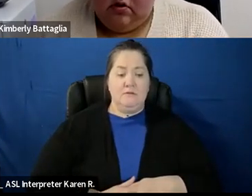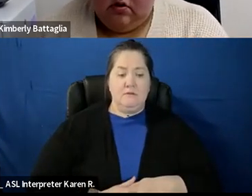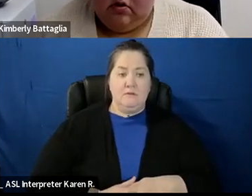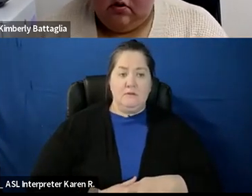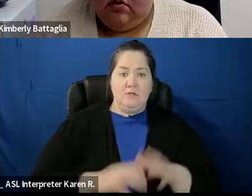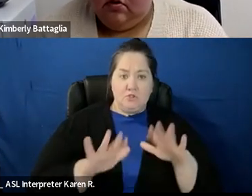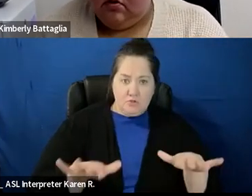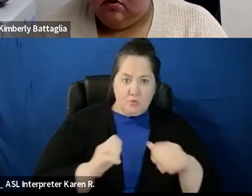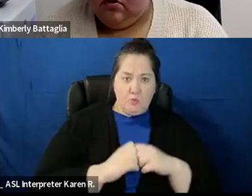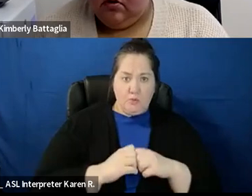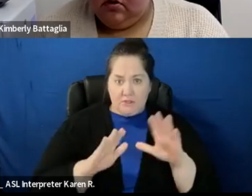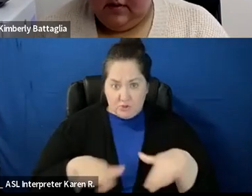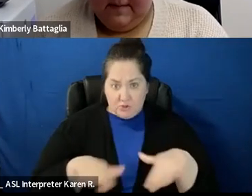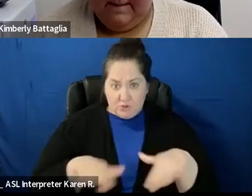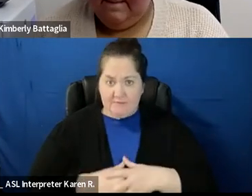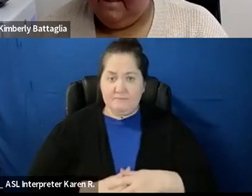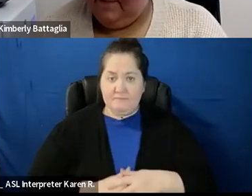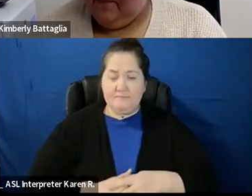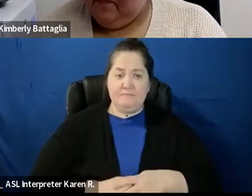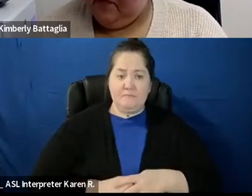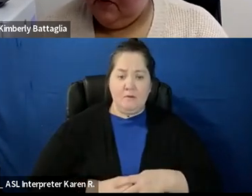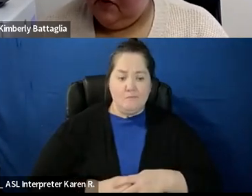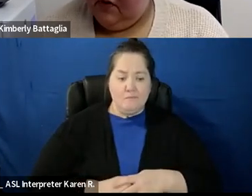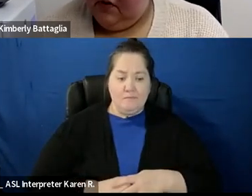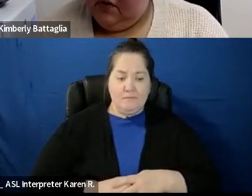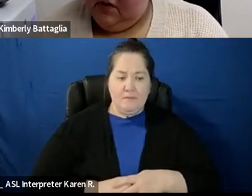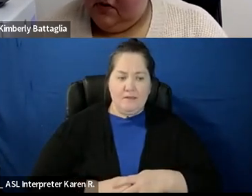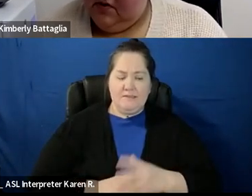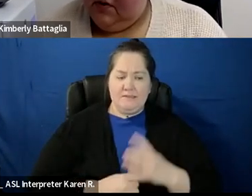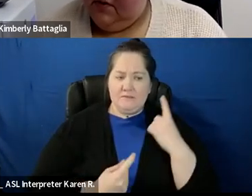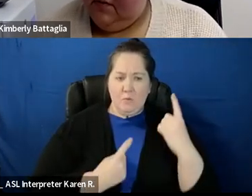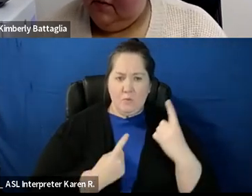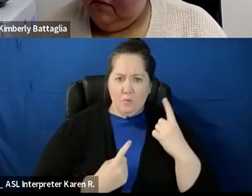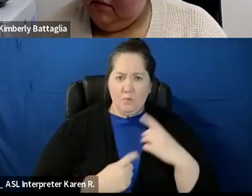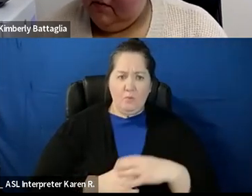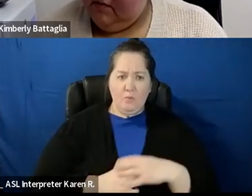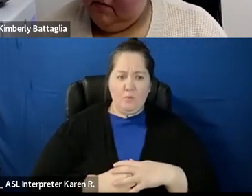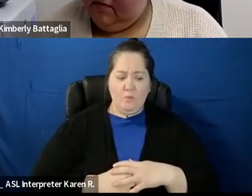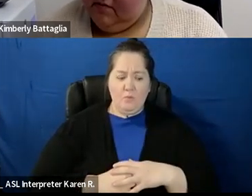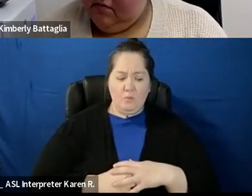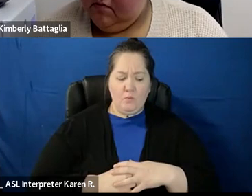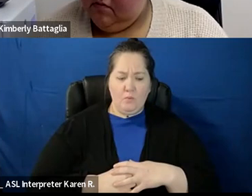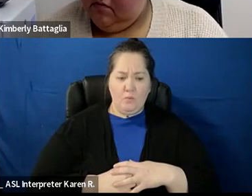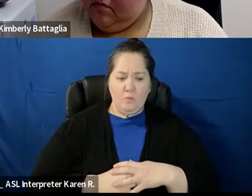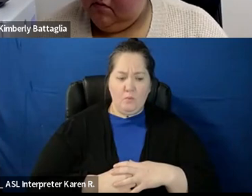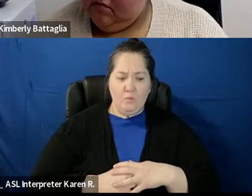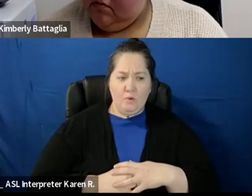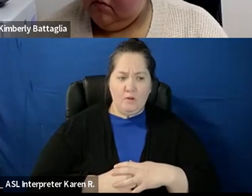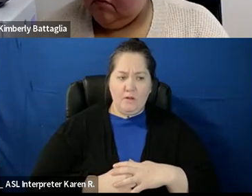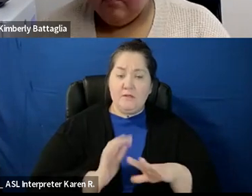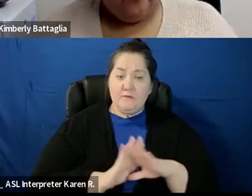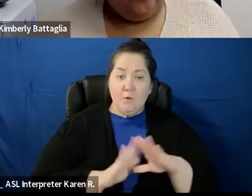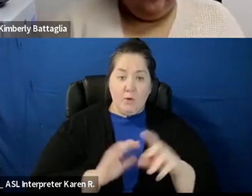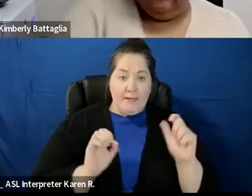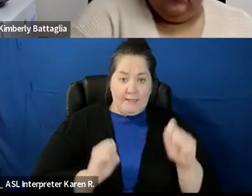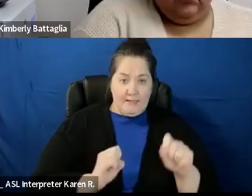amongst children, and it just makes me wonder if we've developed, or if we can develop something